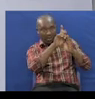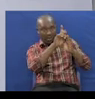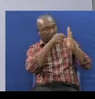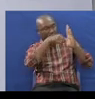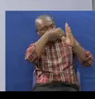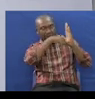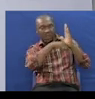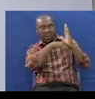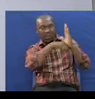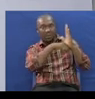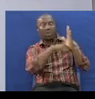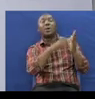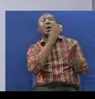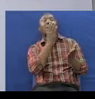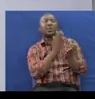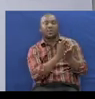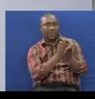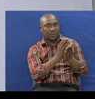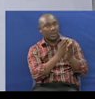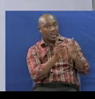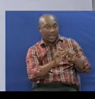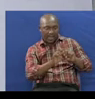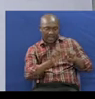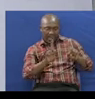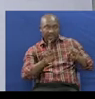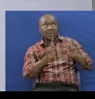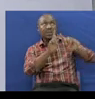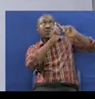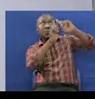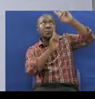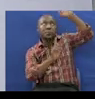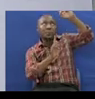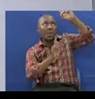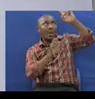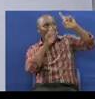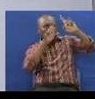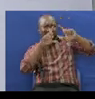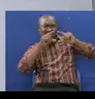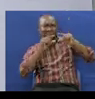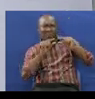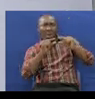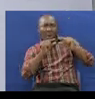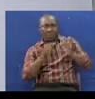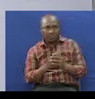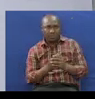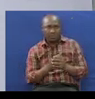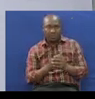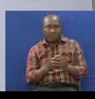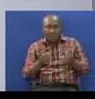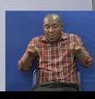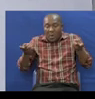north-south part, is proved that the distance from north to south is